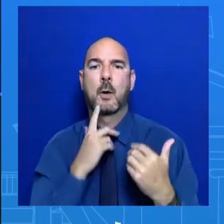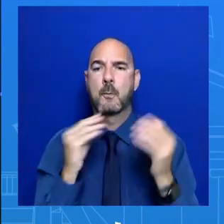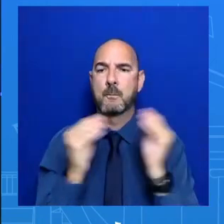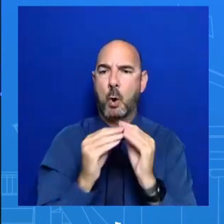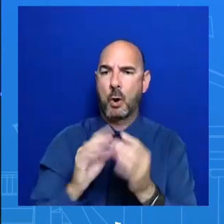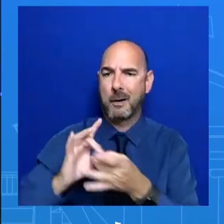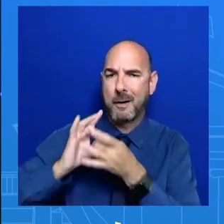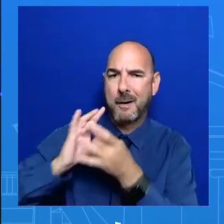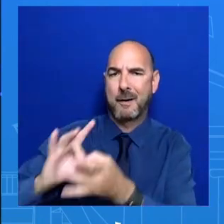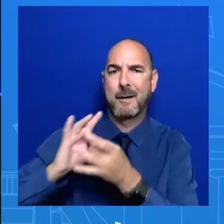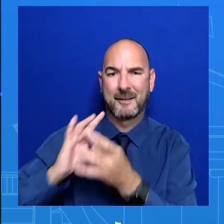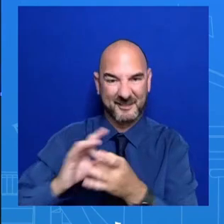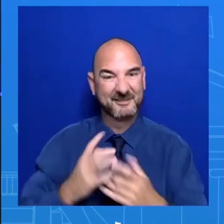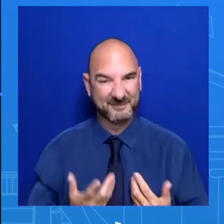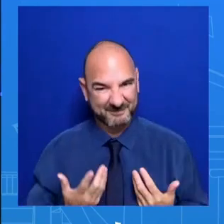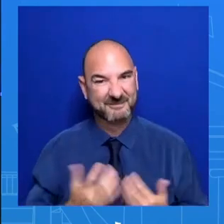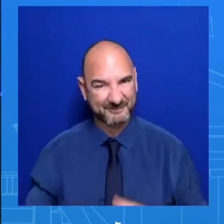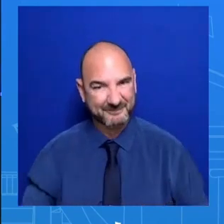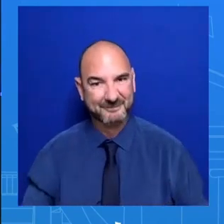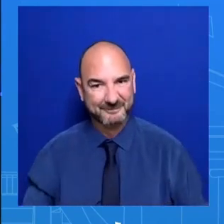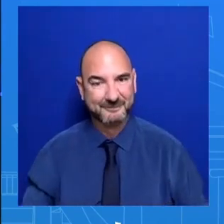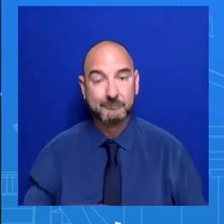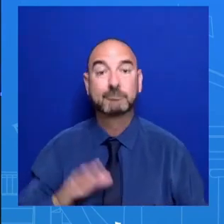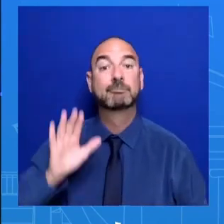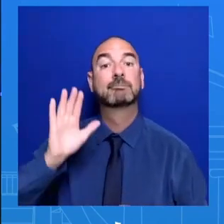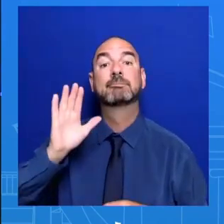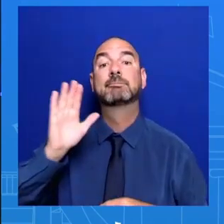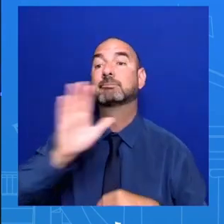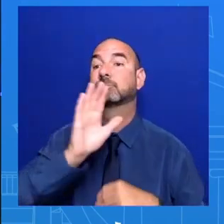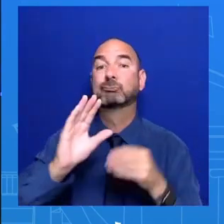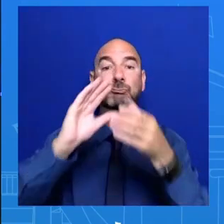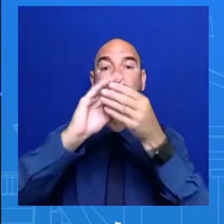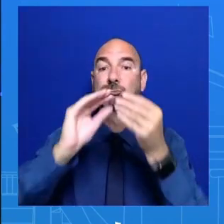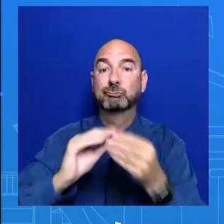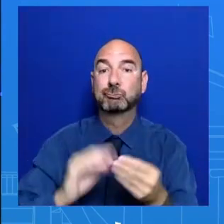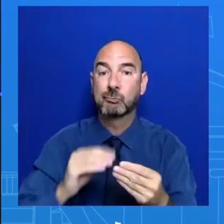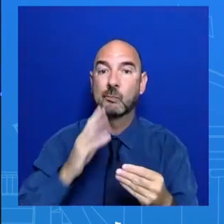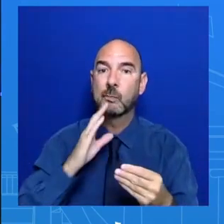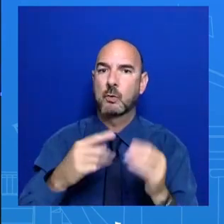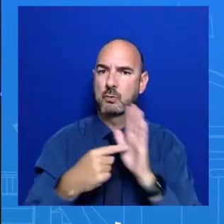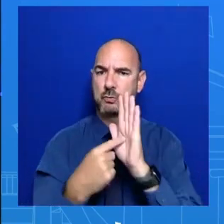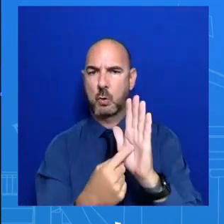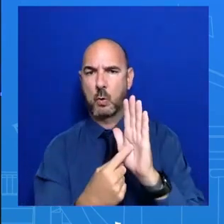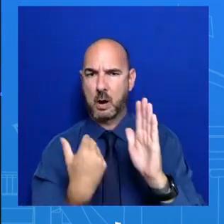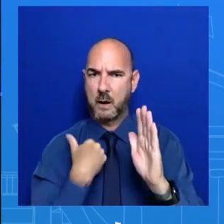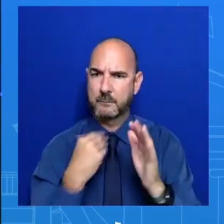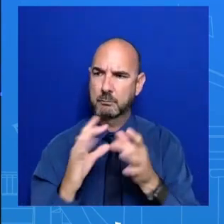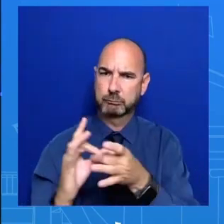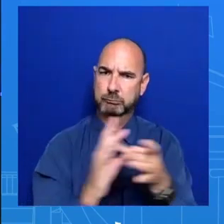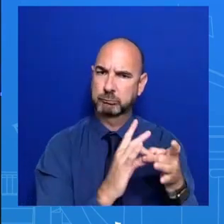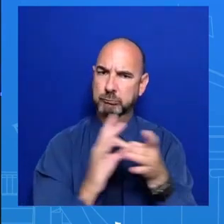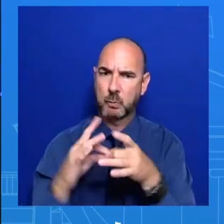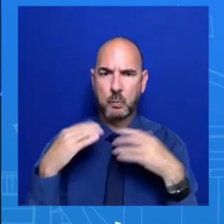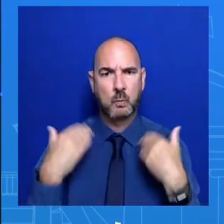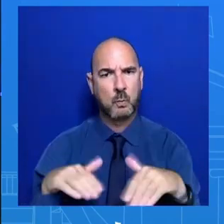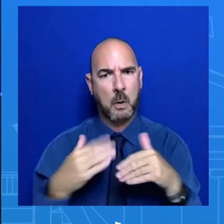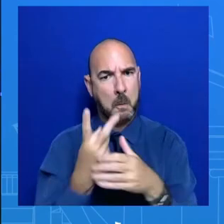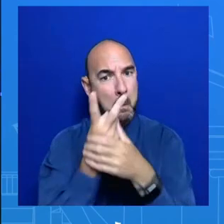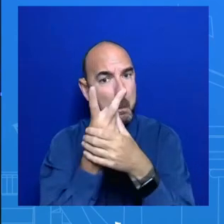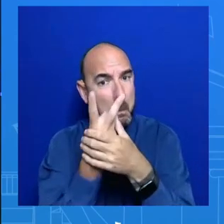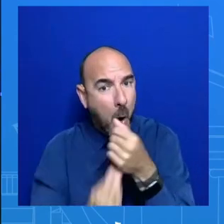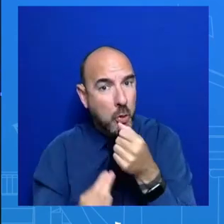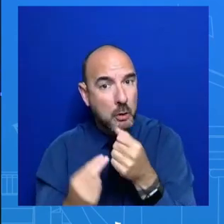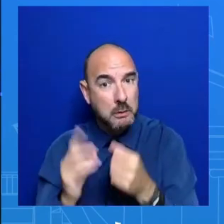their substantive announcements will showcase that our ties, which are founded on shared democratic values, economic aspiration,